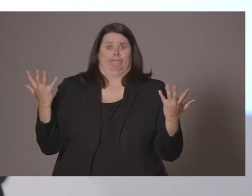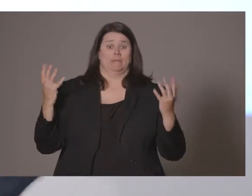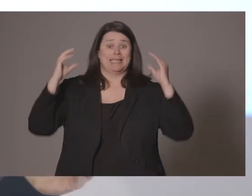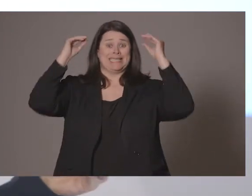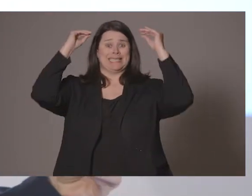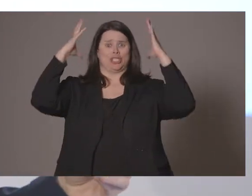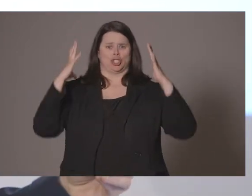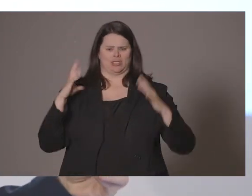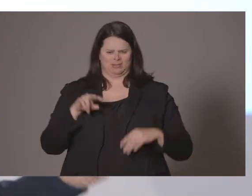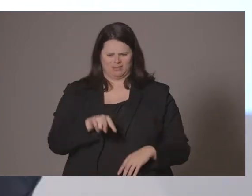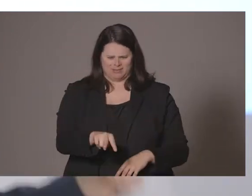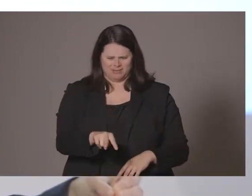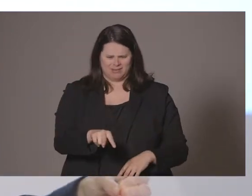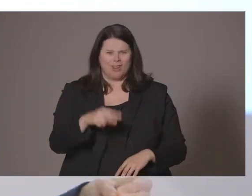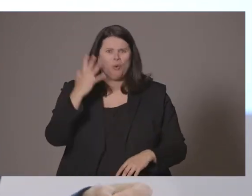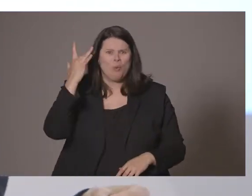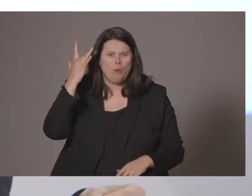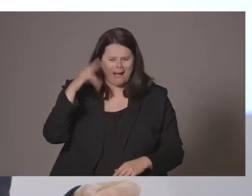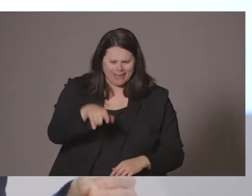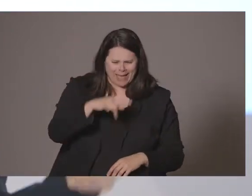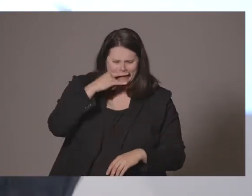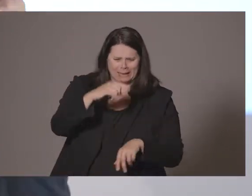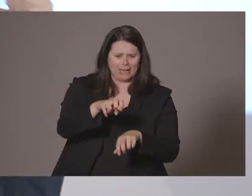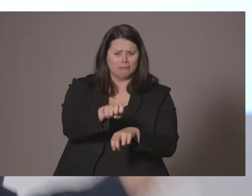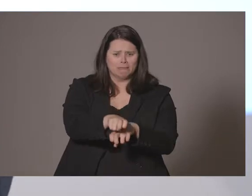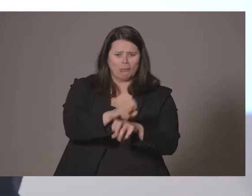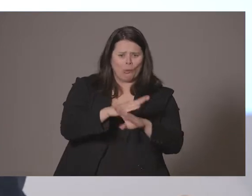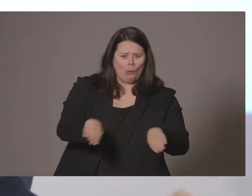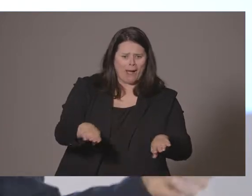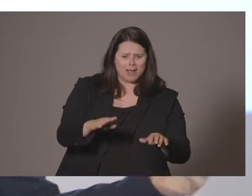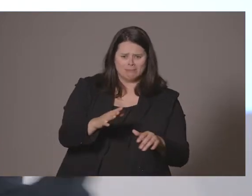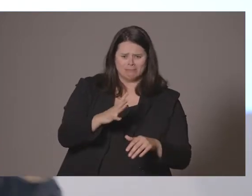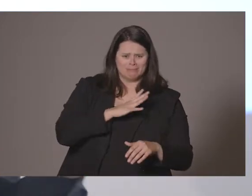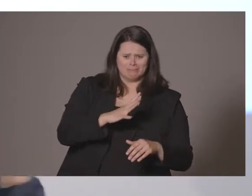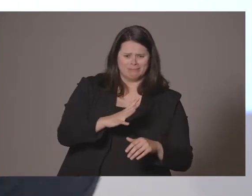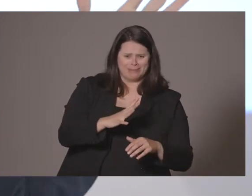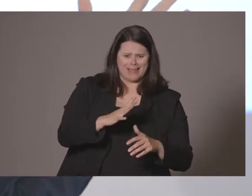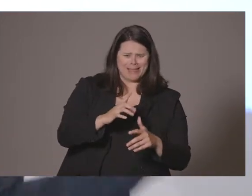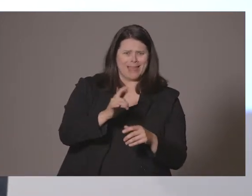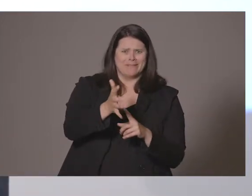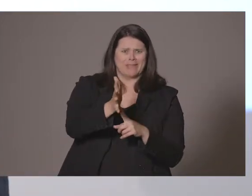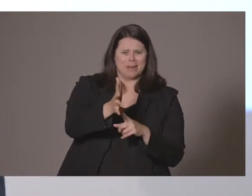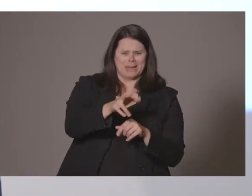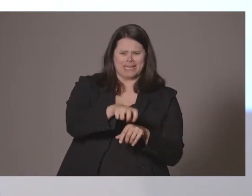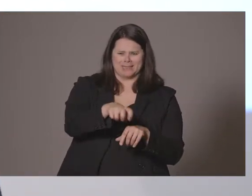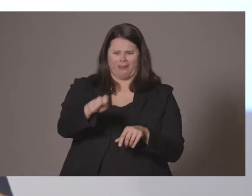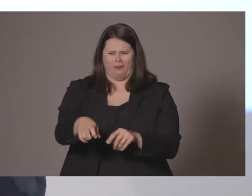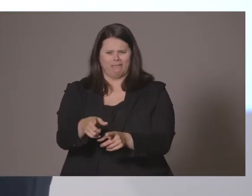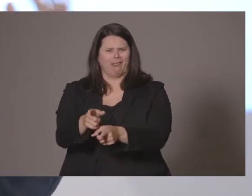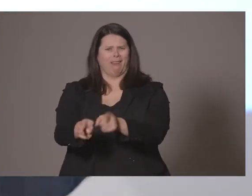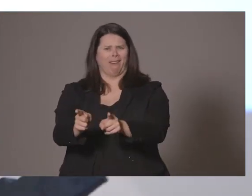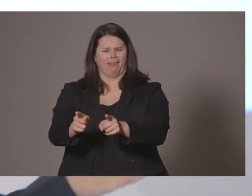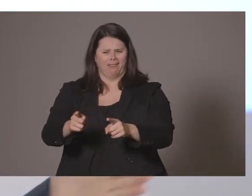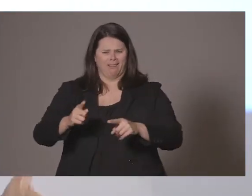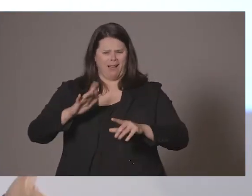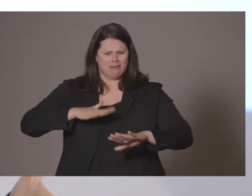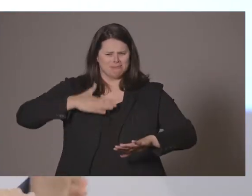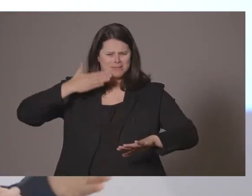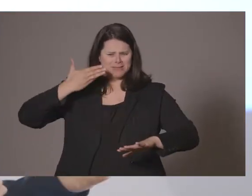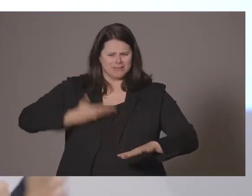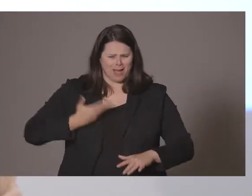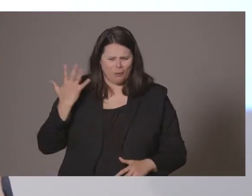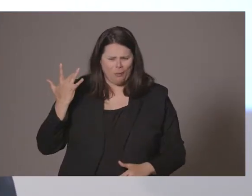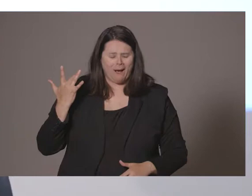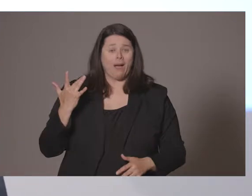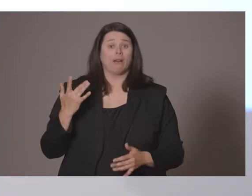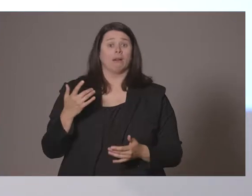that might be really crazy making and really irritating. And it's like, ugh, like why this happens so fast? And there's all sorts of judgments